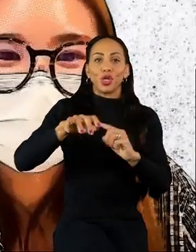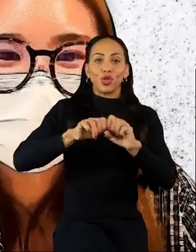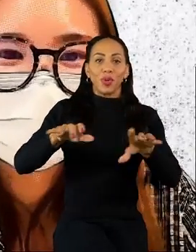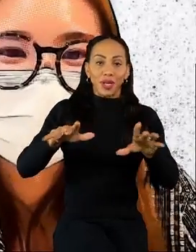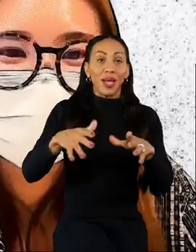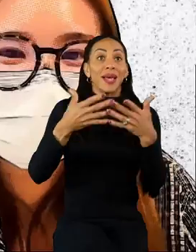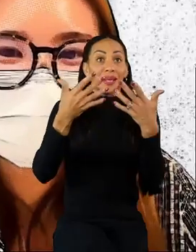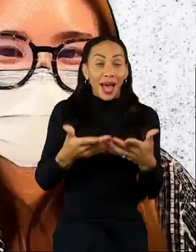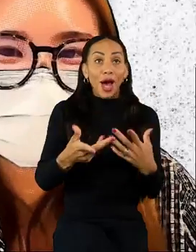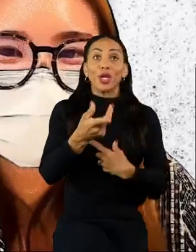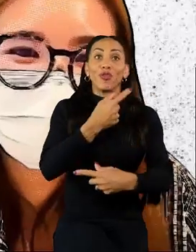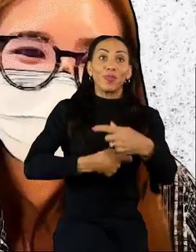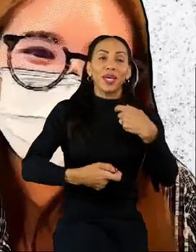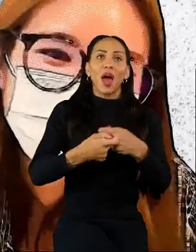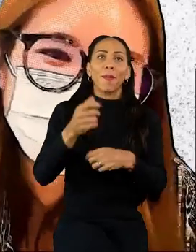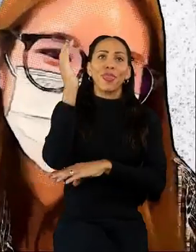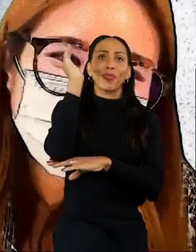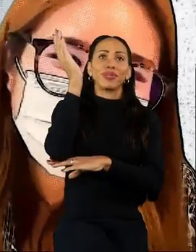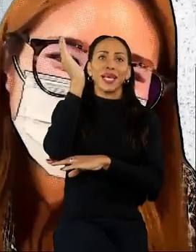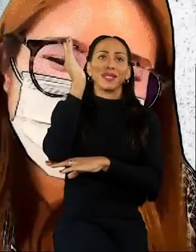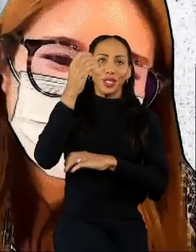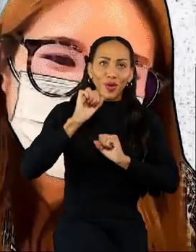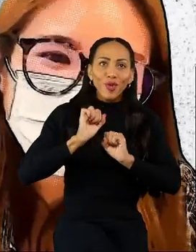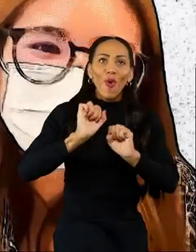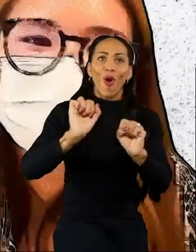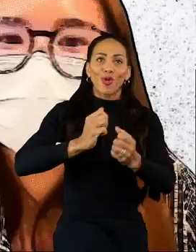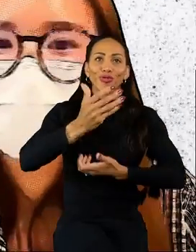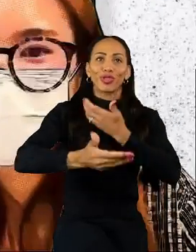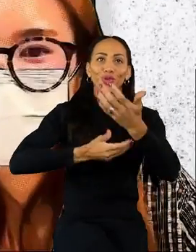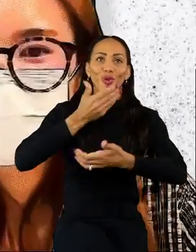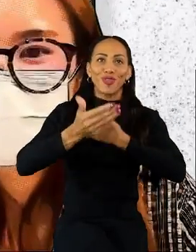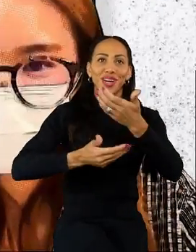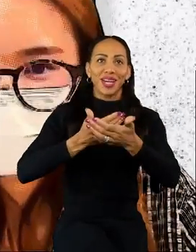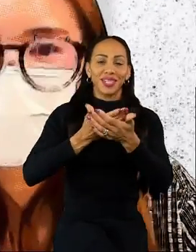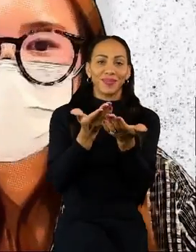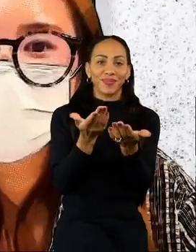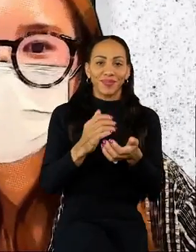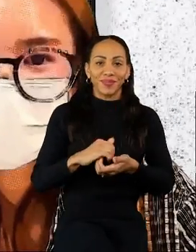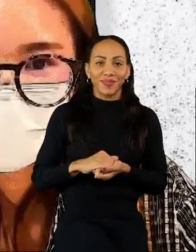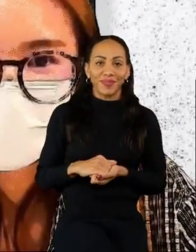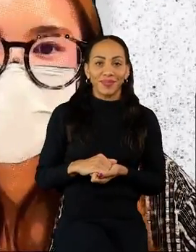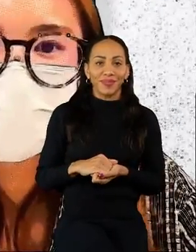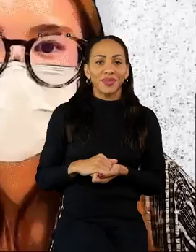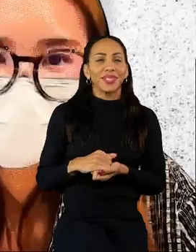channel. You are now the presenters of your own news, your own tragedy.